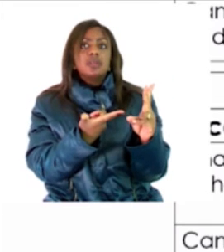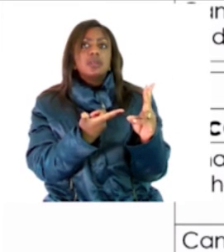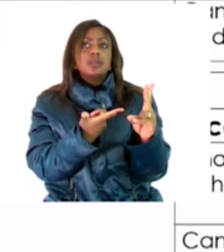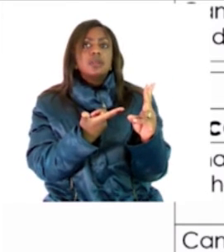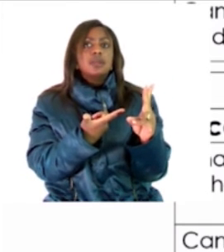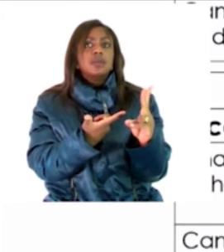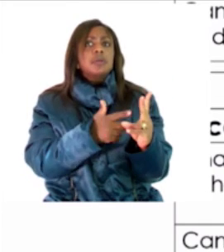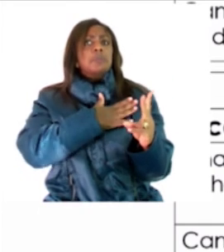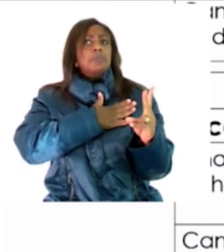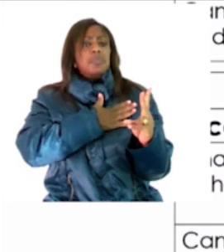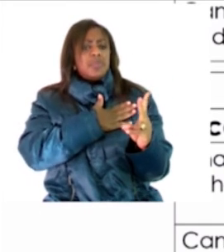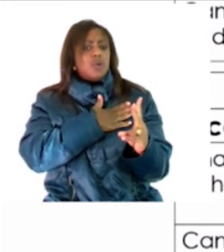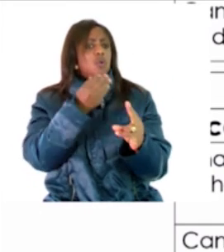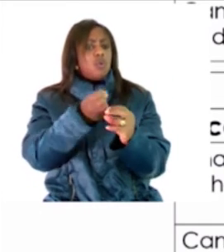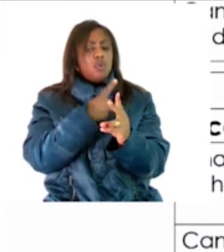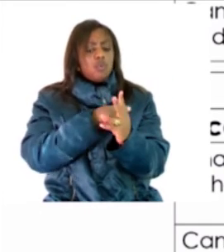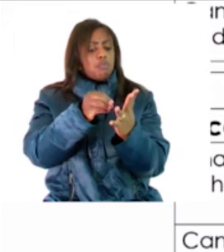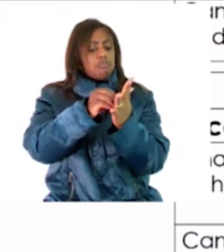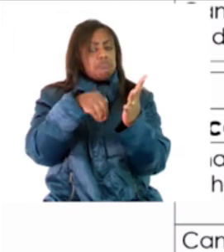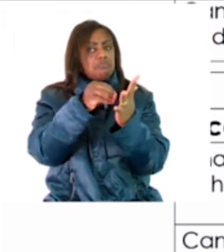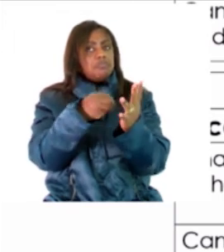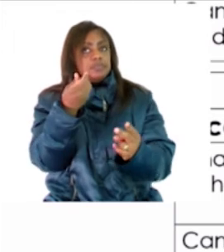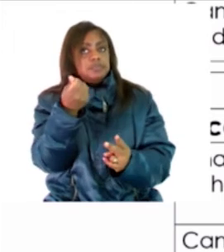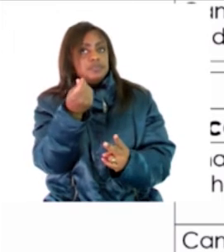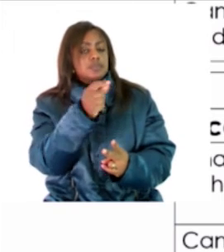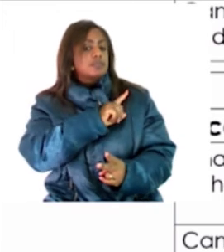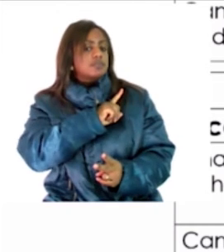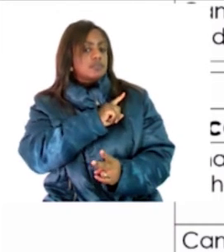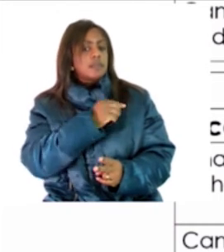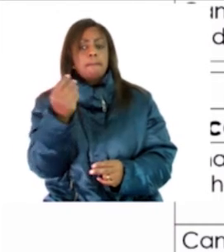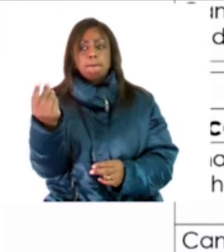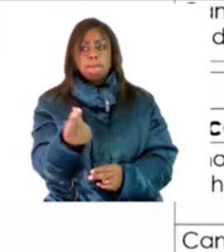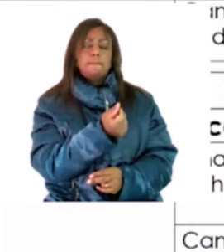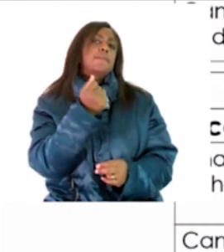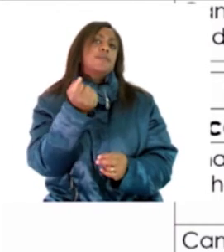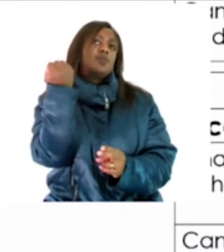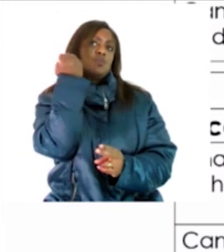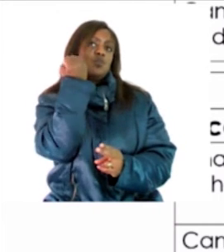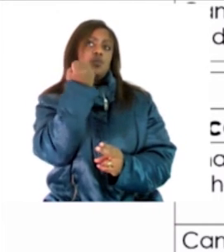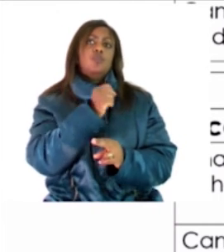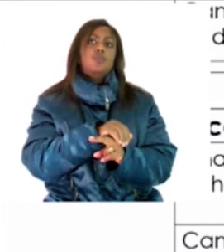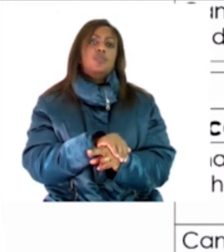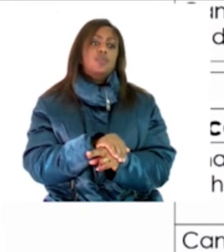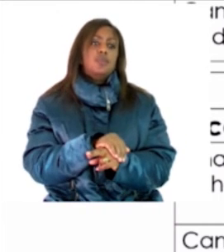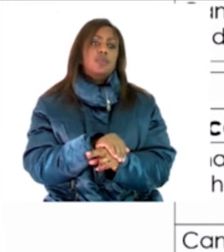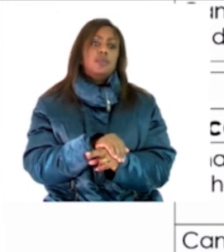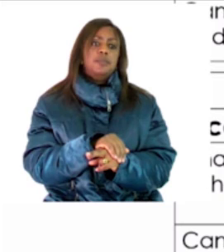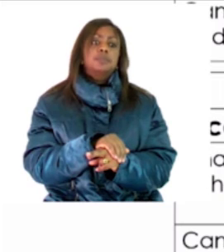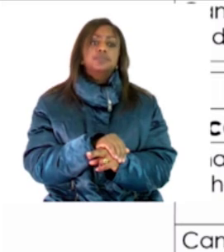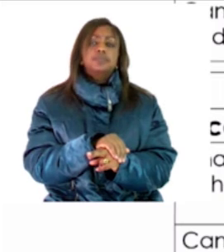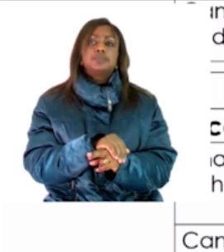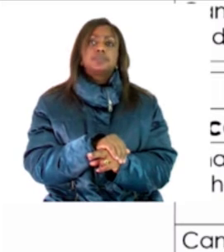to pay for drugs. So somebody has to steal money so that they can buy those drugs. They also, if you are underage,